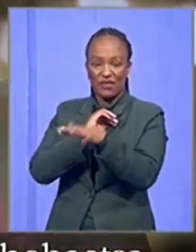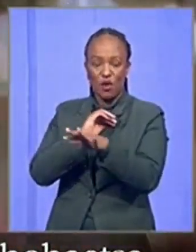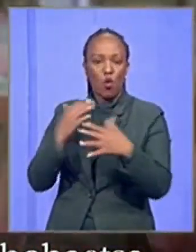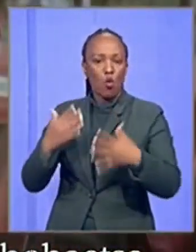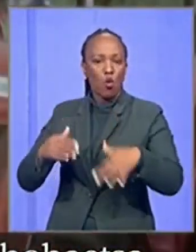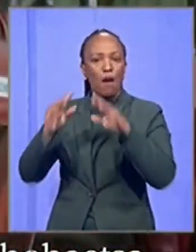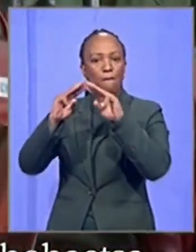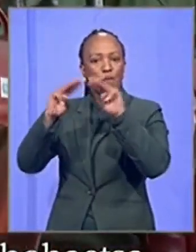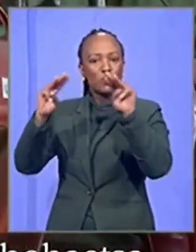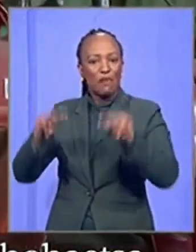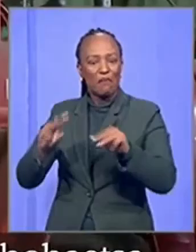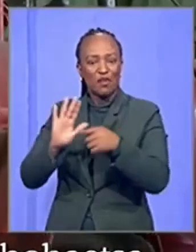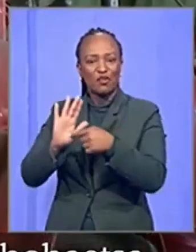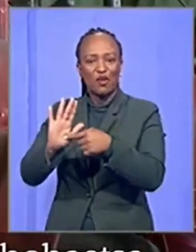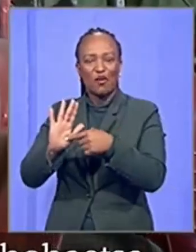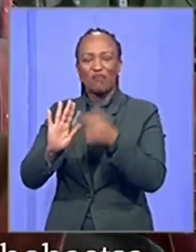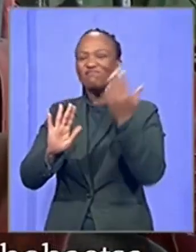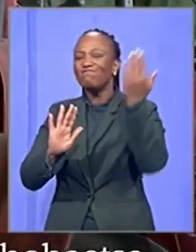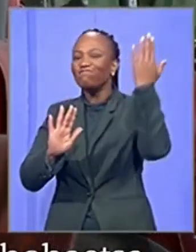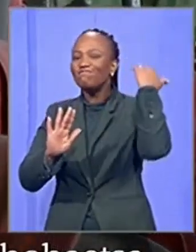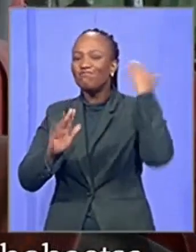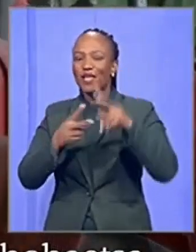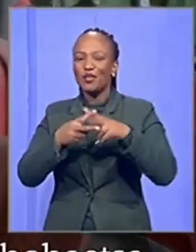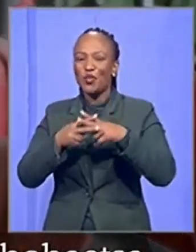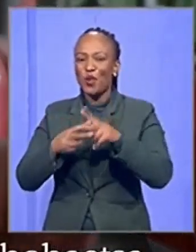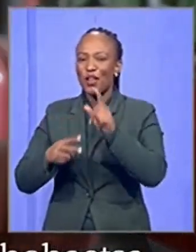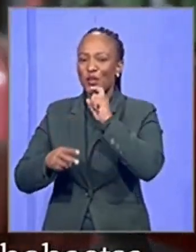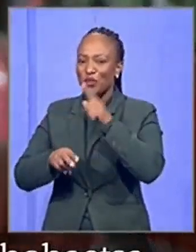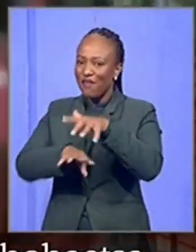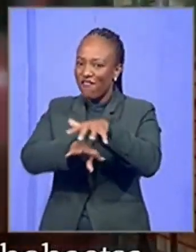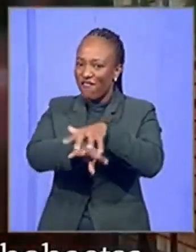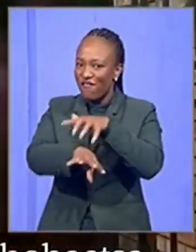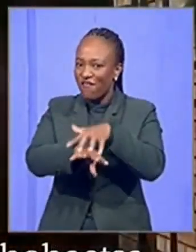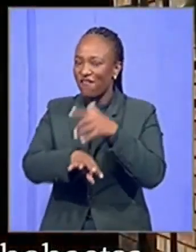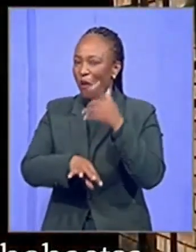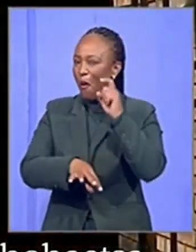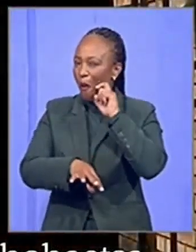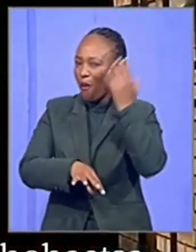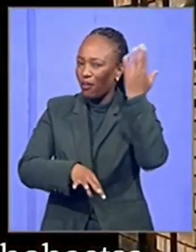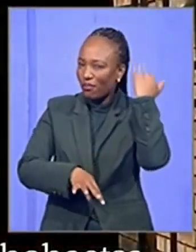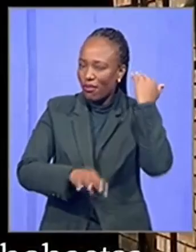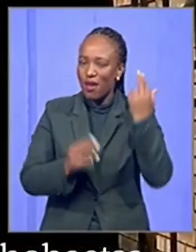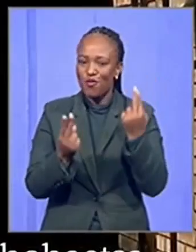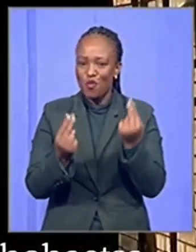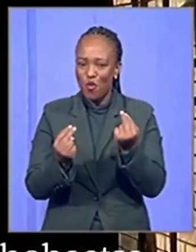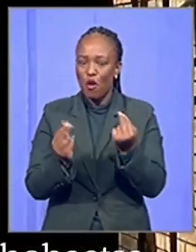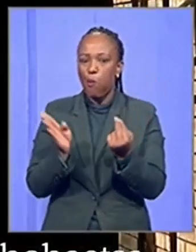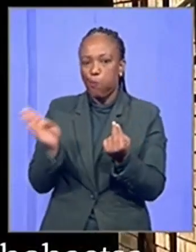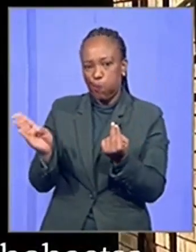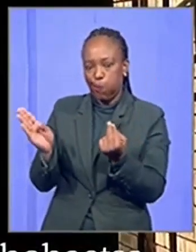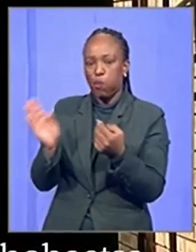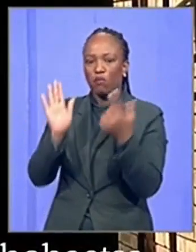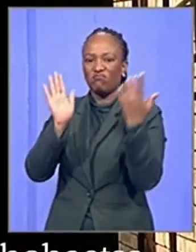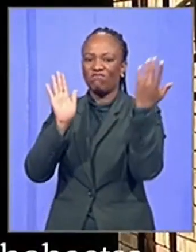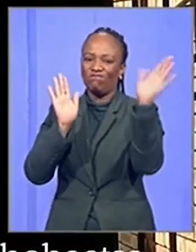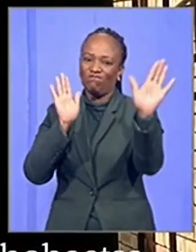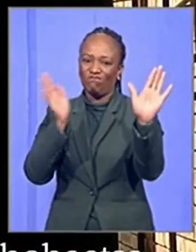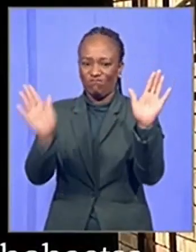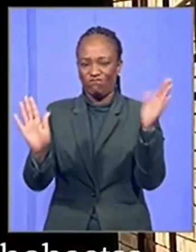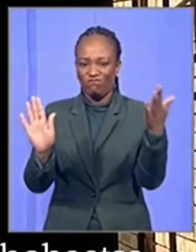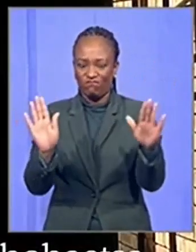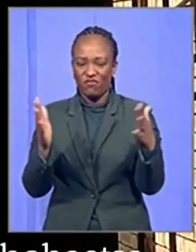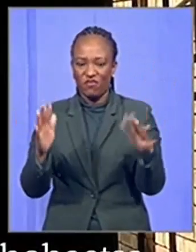e ka ga didiriswa tsa maloba tsa temothuo ebile o na le tsa sešweng. Kgwetlho ya go ela di museum tseno tlhoko ke tlhaelo ya matlole le